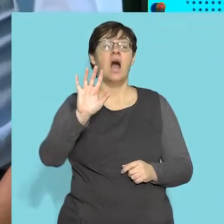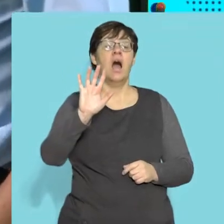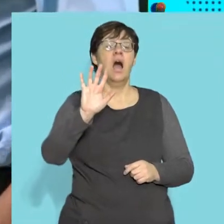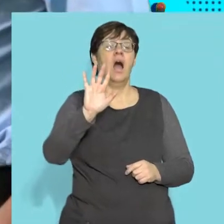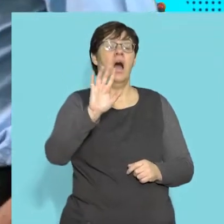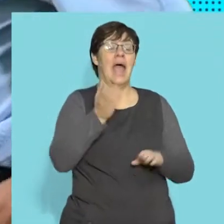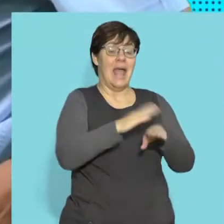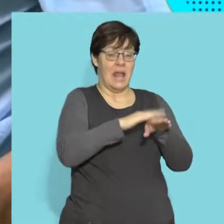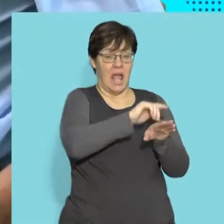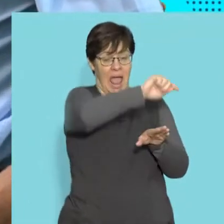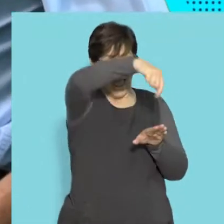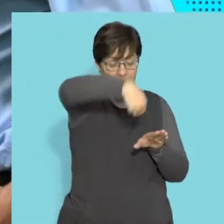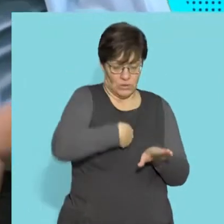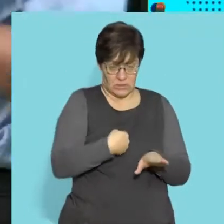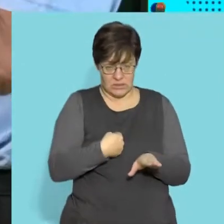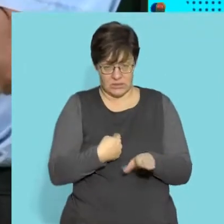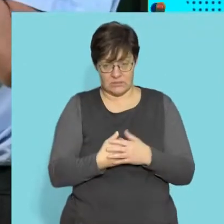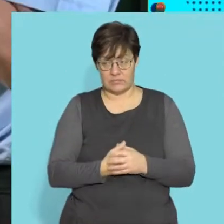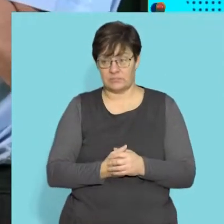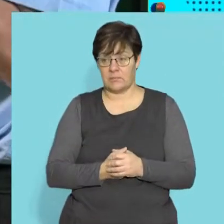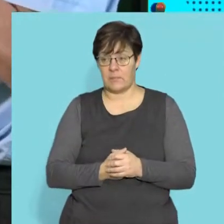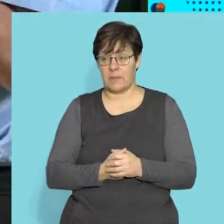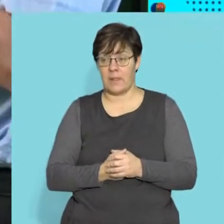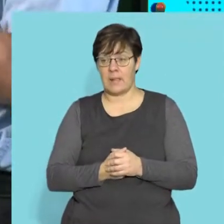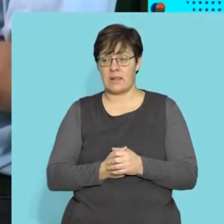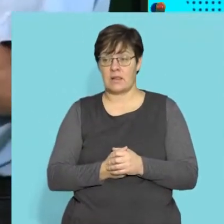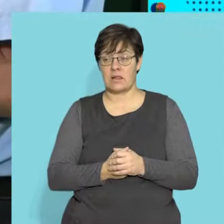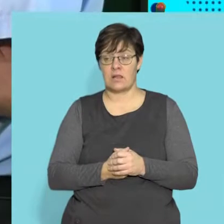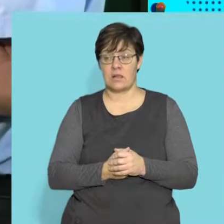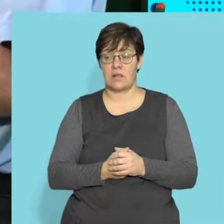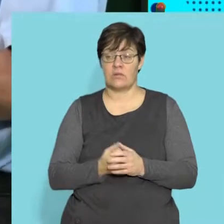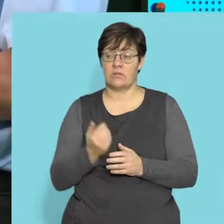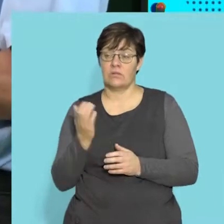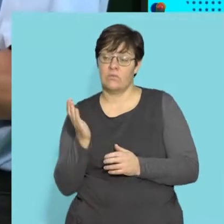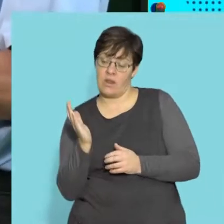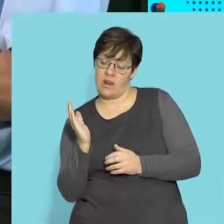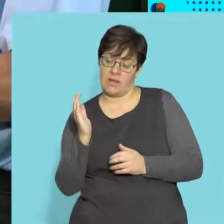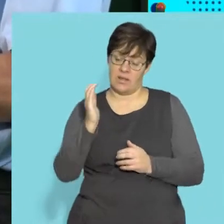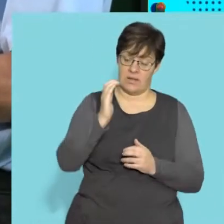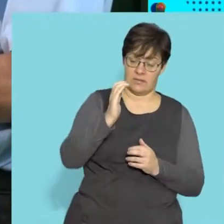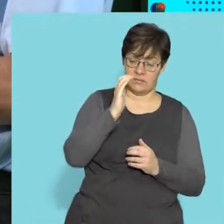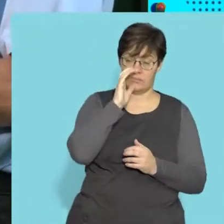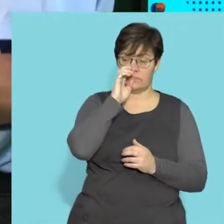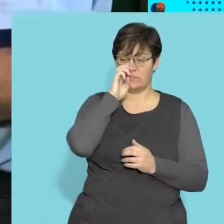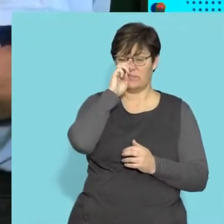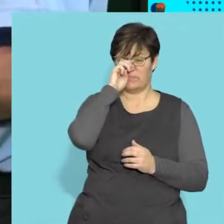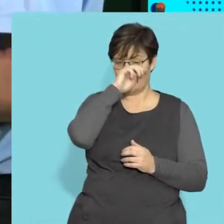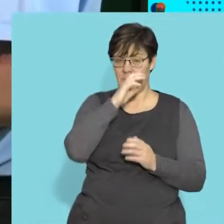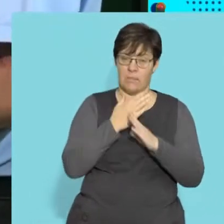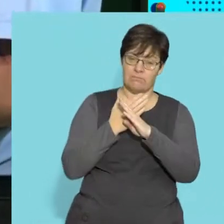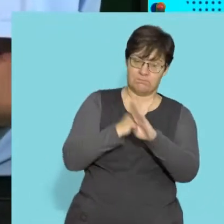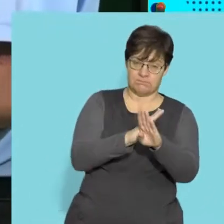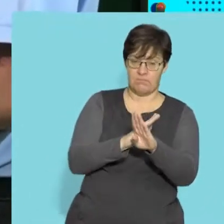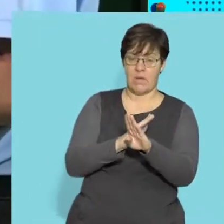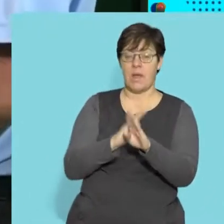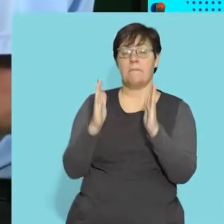recognize the current is coming out of the board, the thumb is showing the direction out, the curl of the fingers in this direction, over here